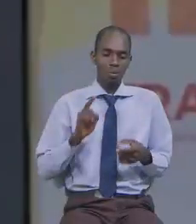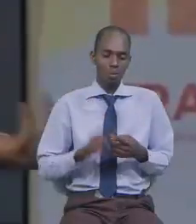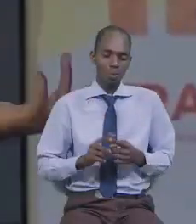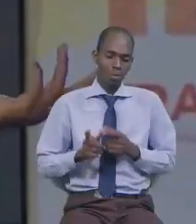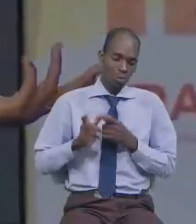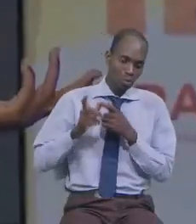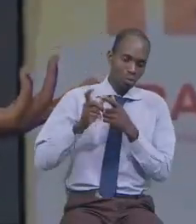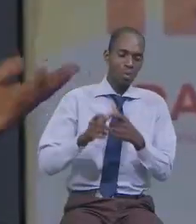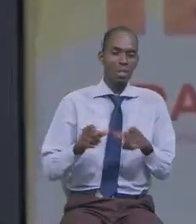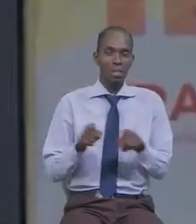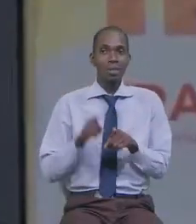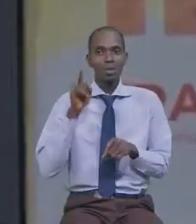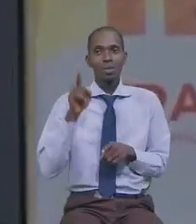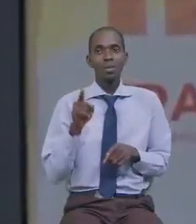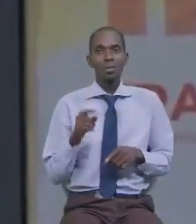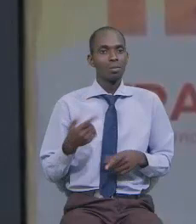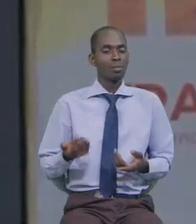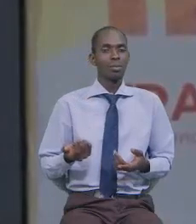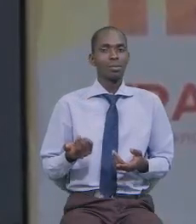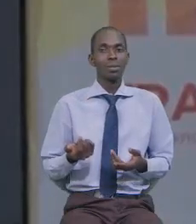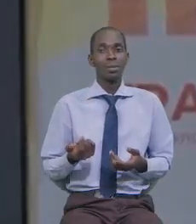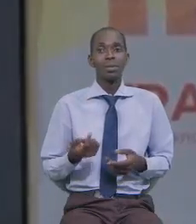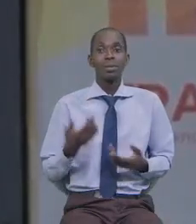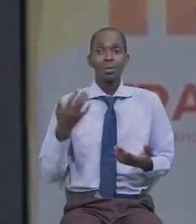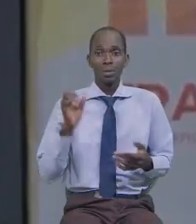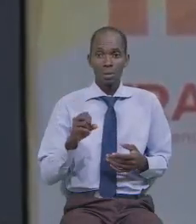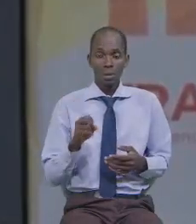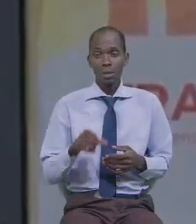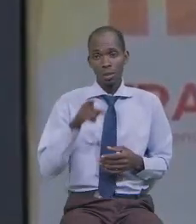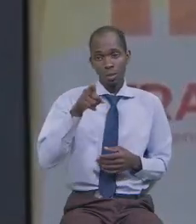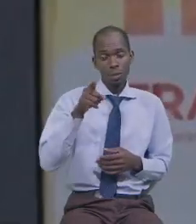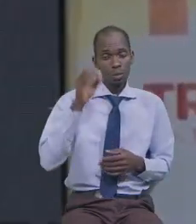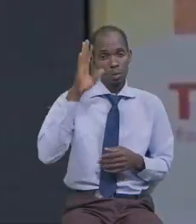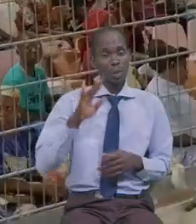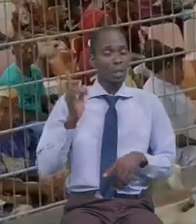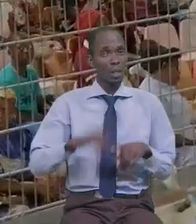I cannot fly an aeroplane. Some of you will.